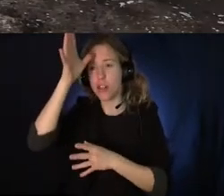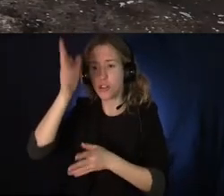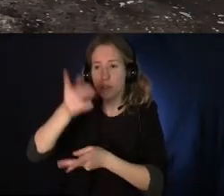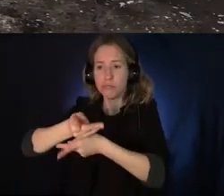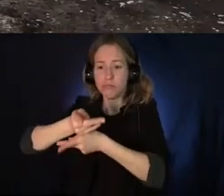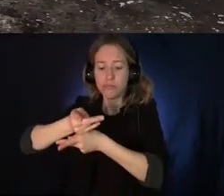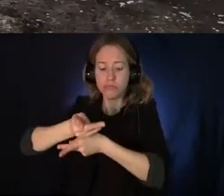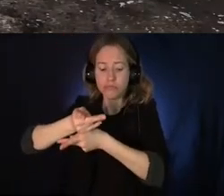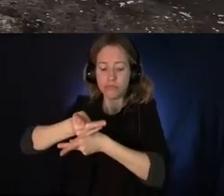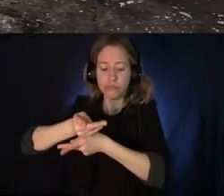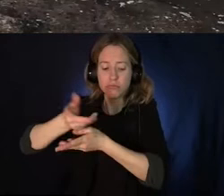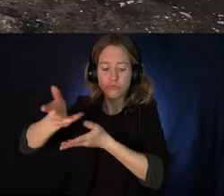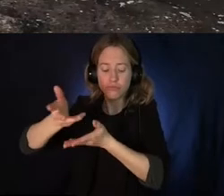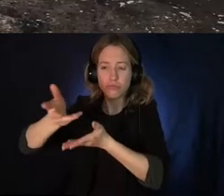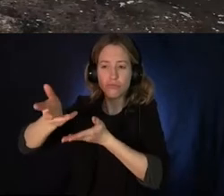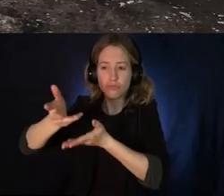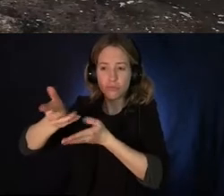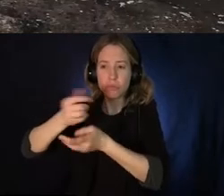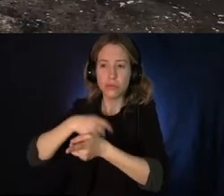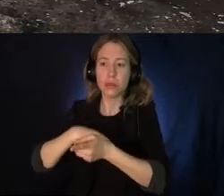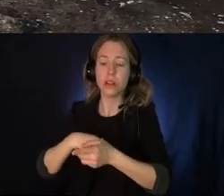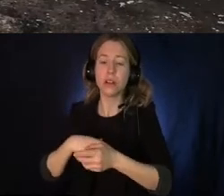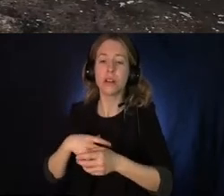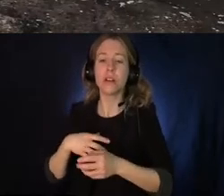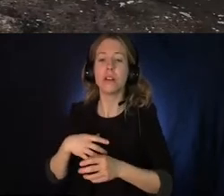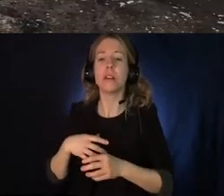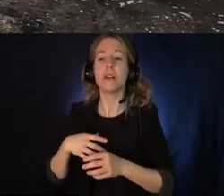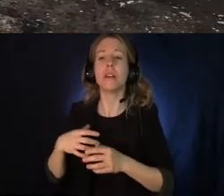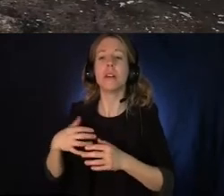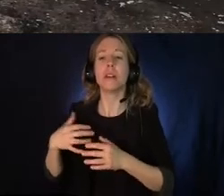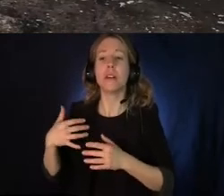until approximately 5 or 6 years ago that